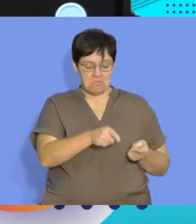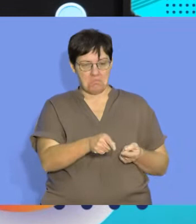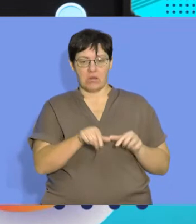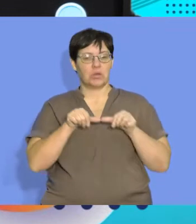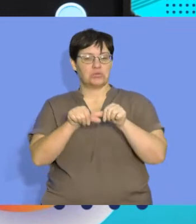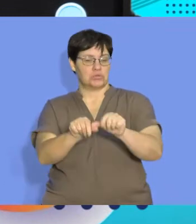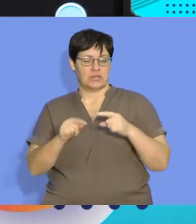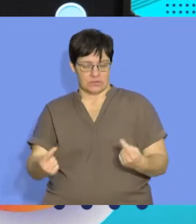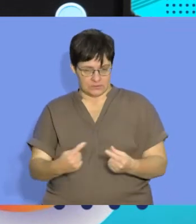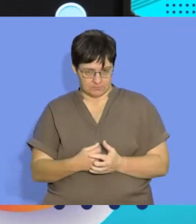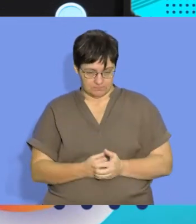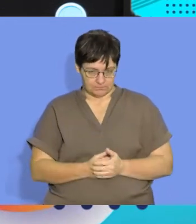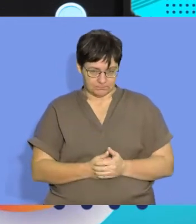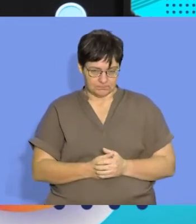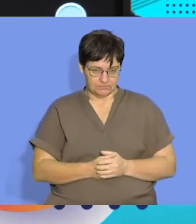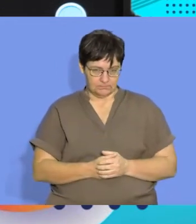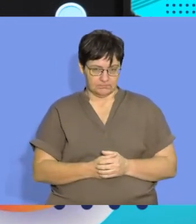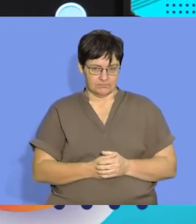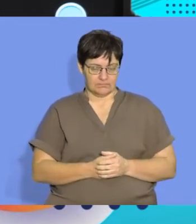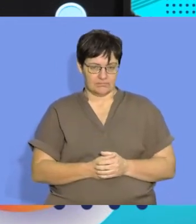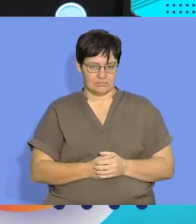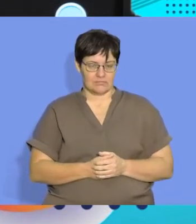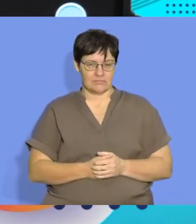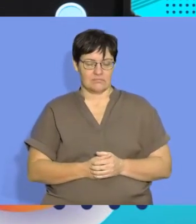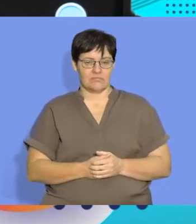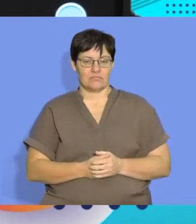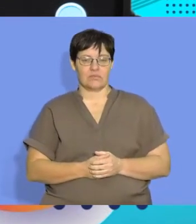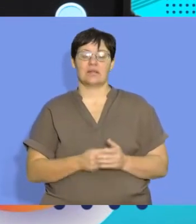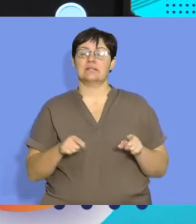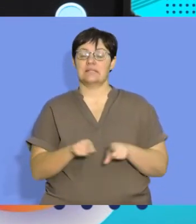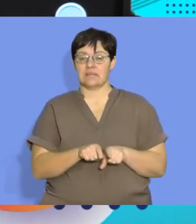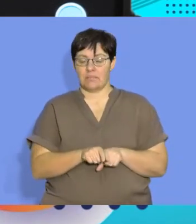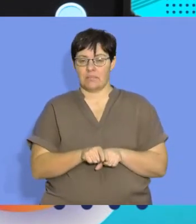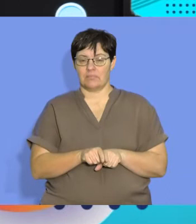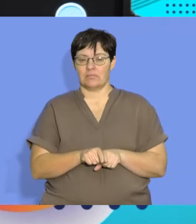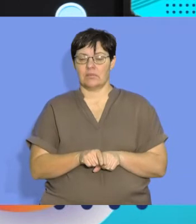we cannot have the same product. I would like us to go